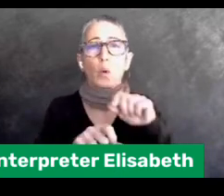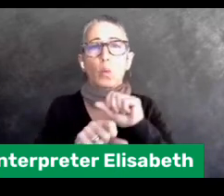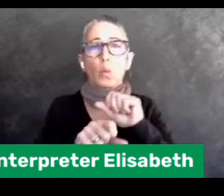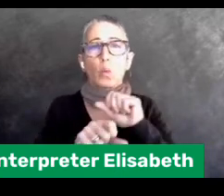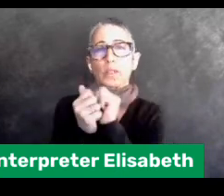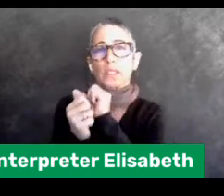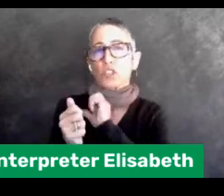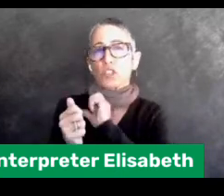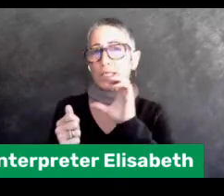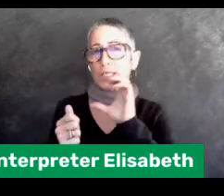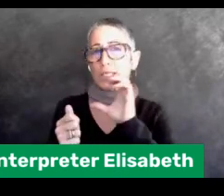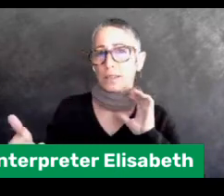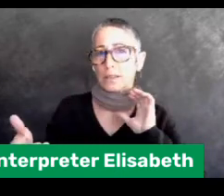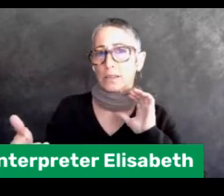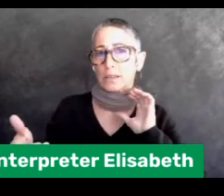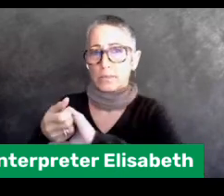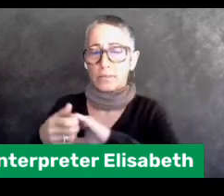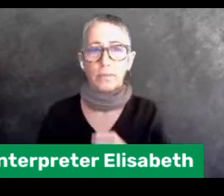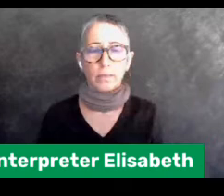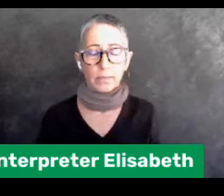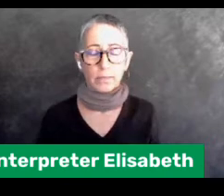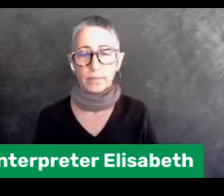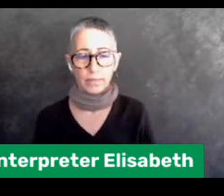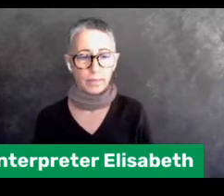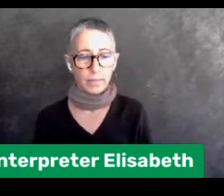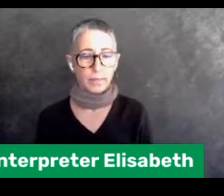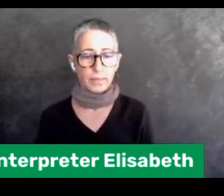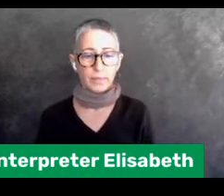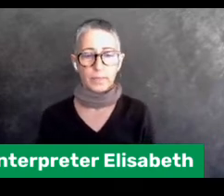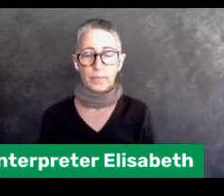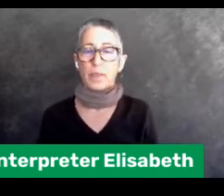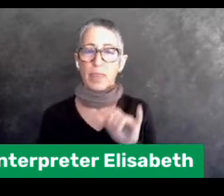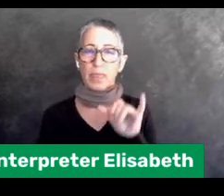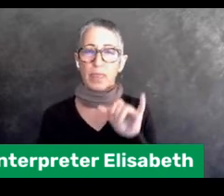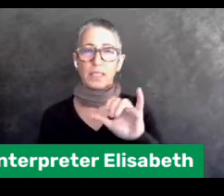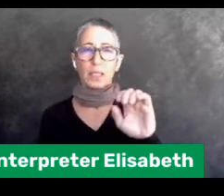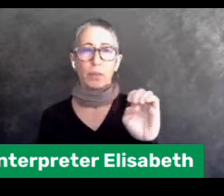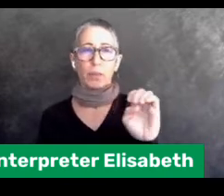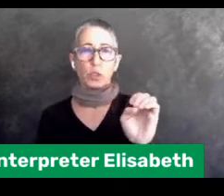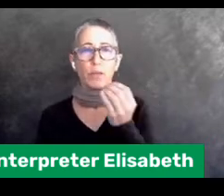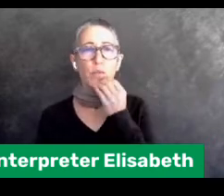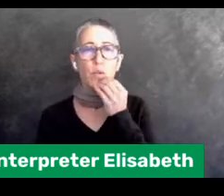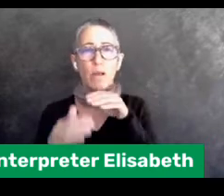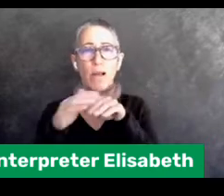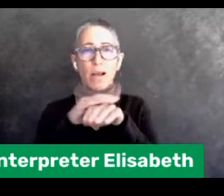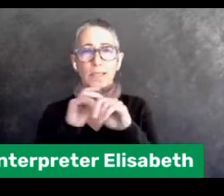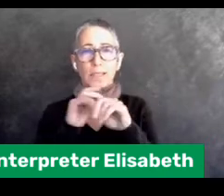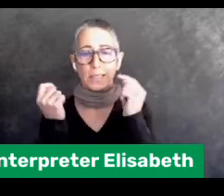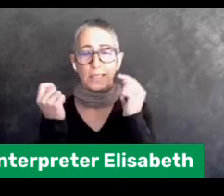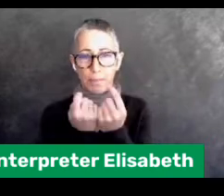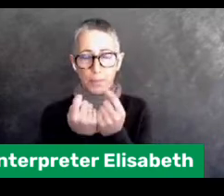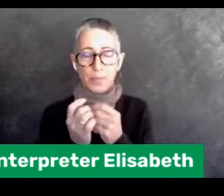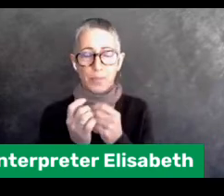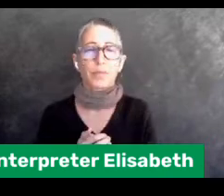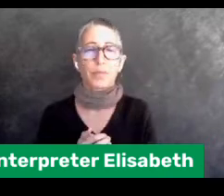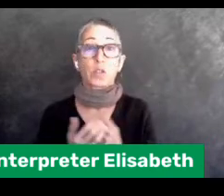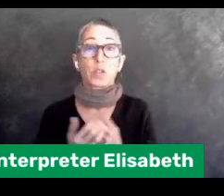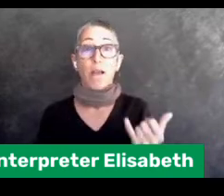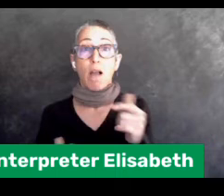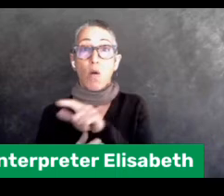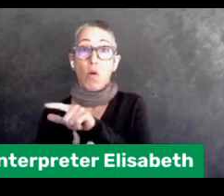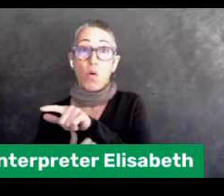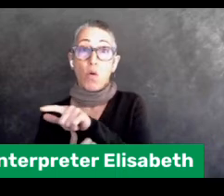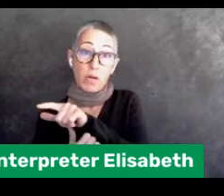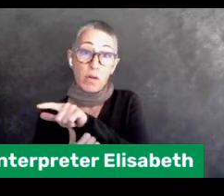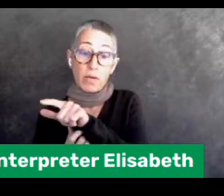serving them. So that's our emergency food access team, and I'm going to pass it over to talk